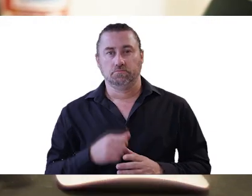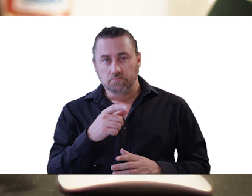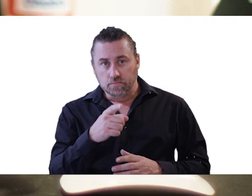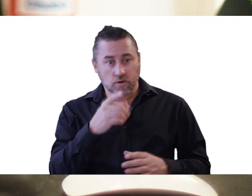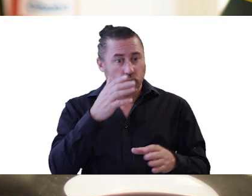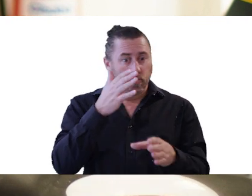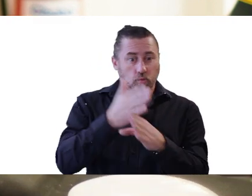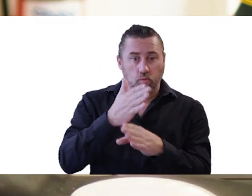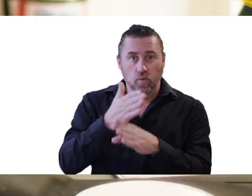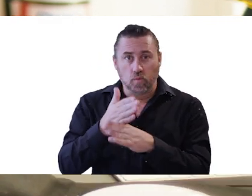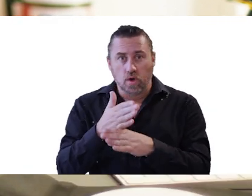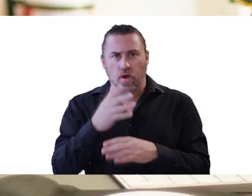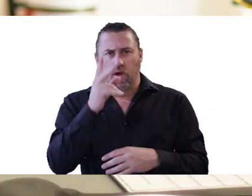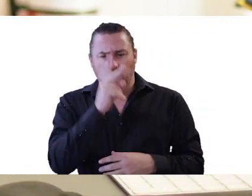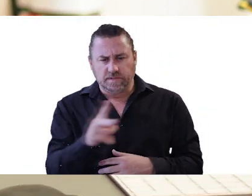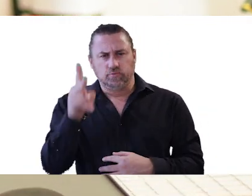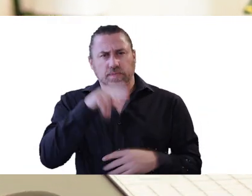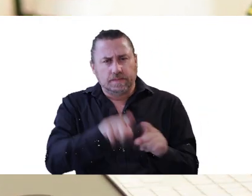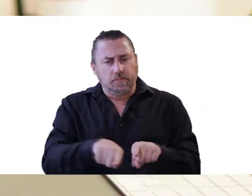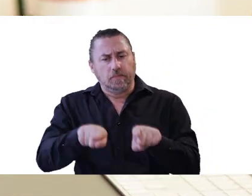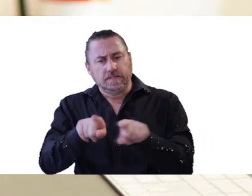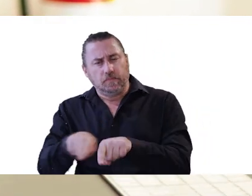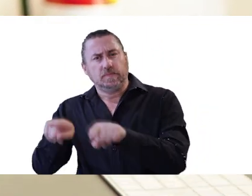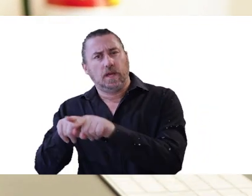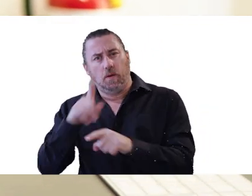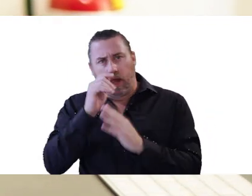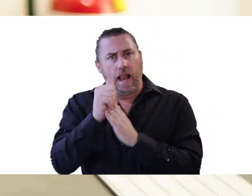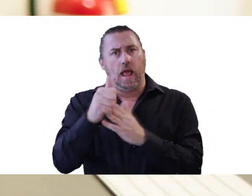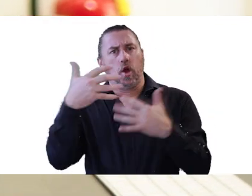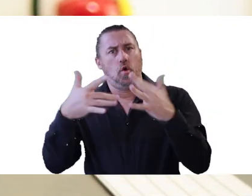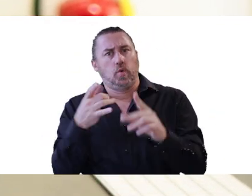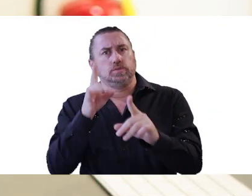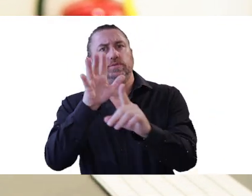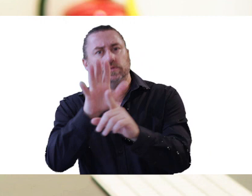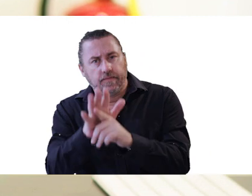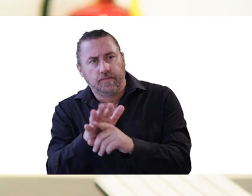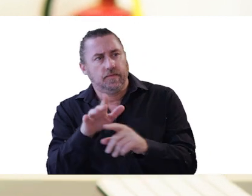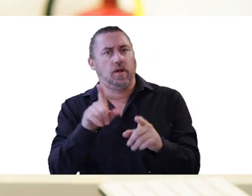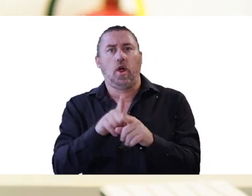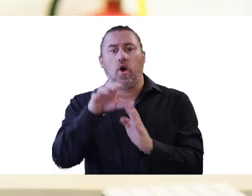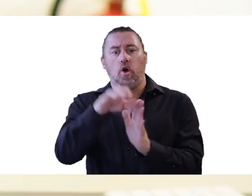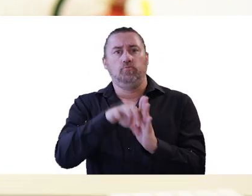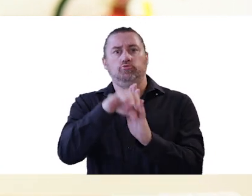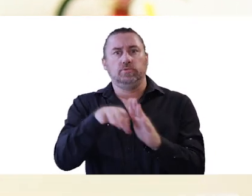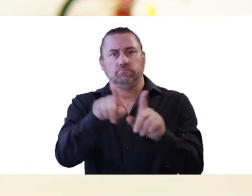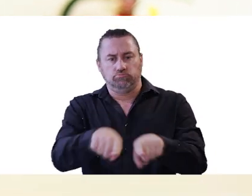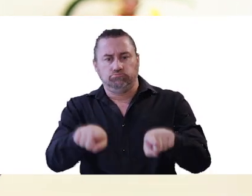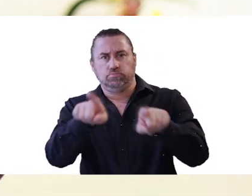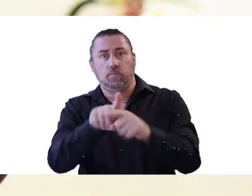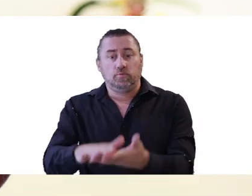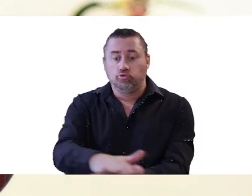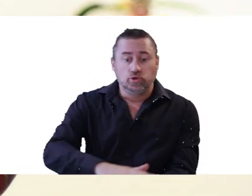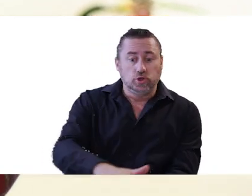job means you have to do the same thing over and over, this might hurt you too. It could be tasks like working at a computer, washing